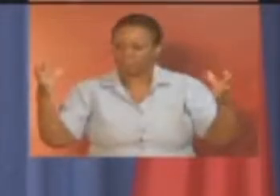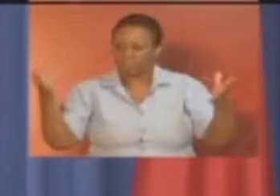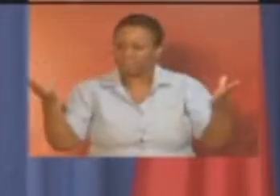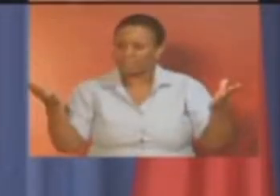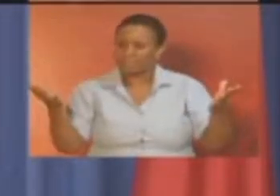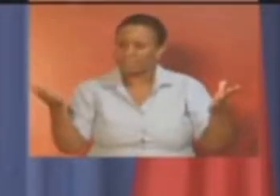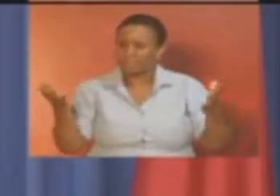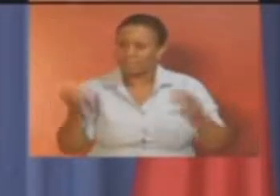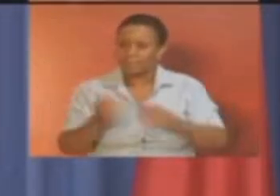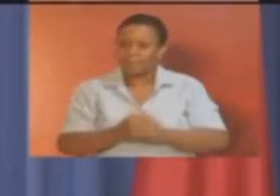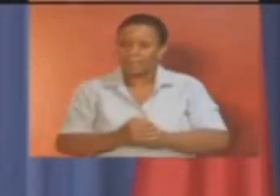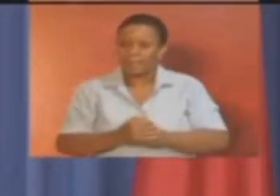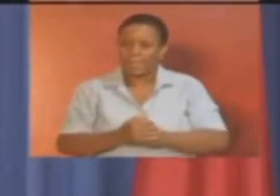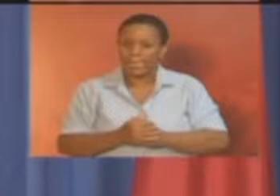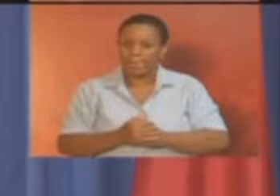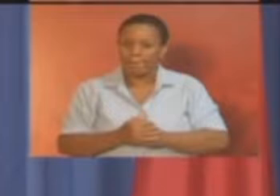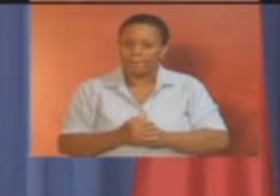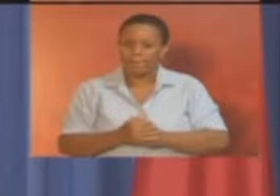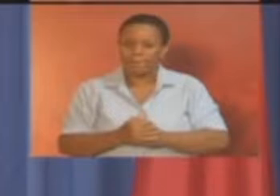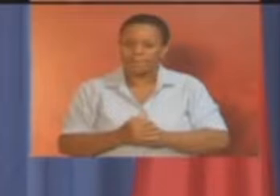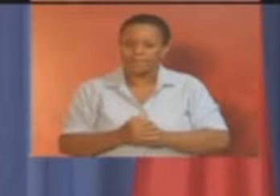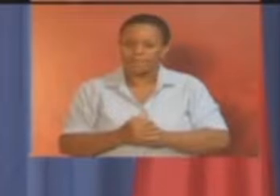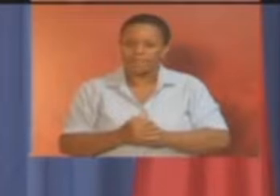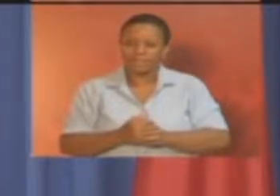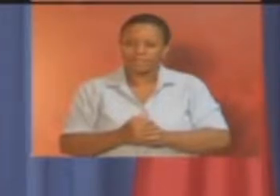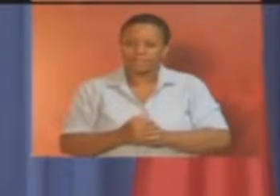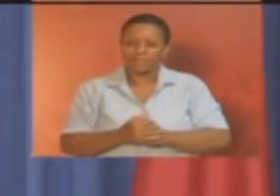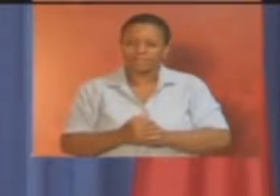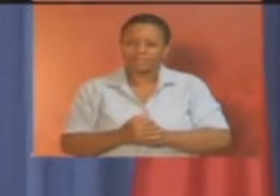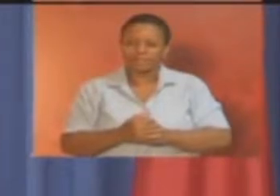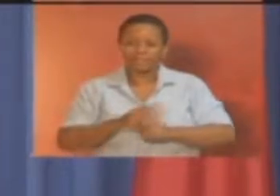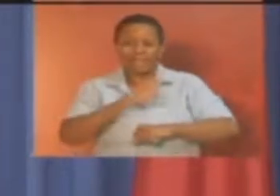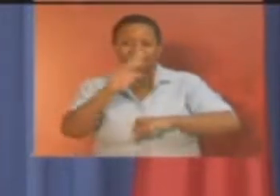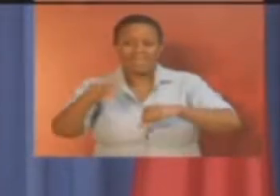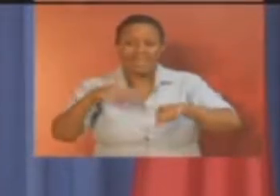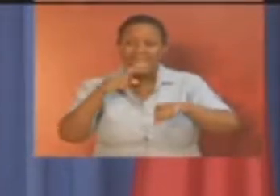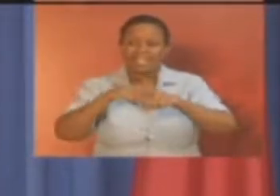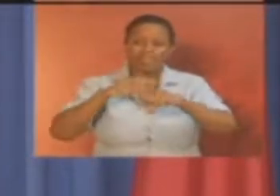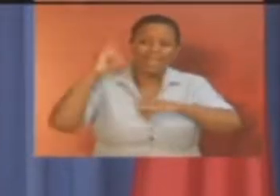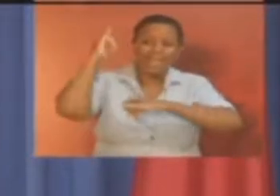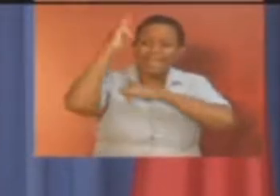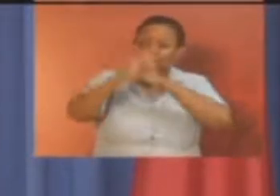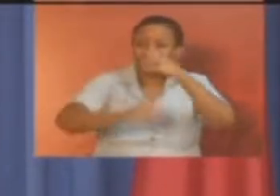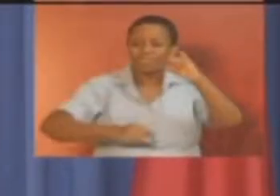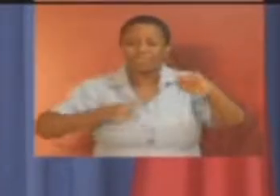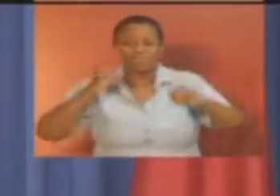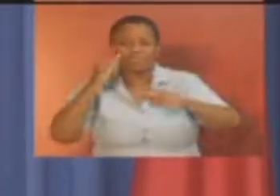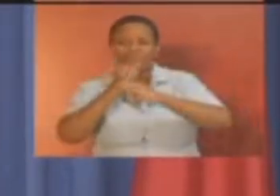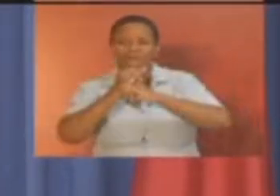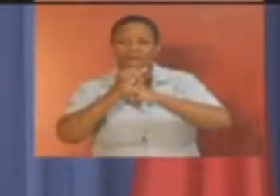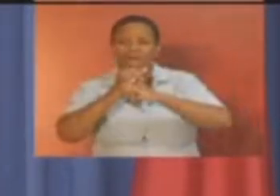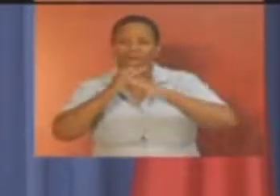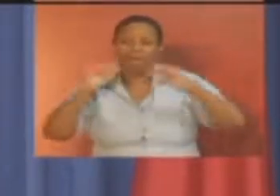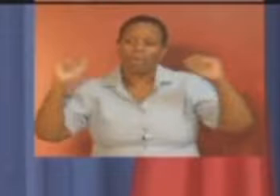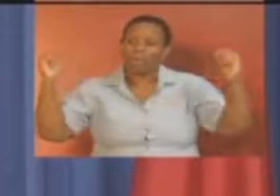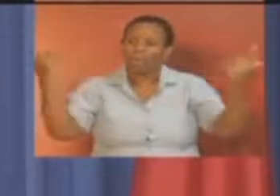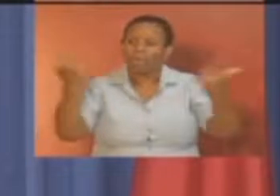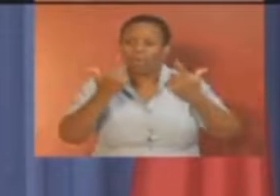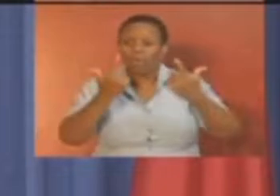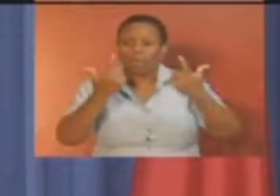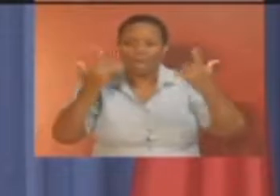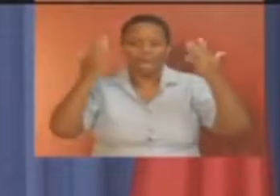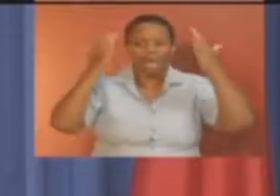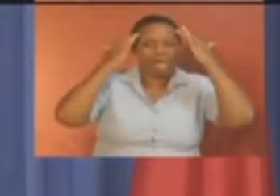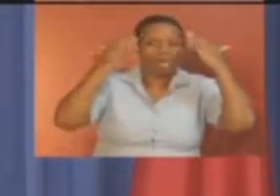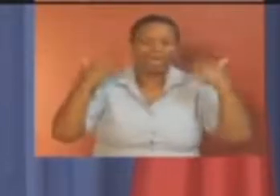key indicator of national, regional, and international development. COVID-19, as we all know,